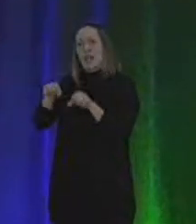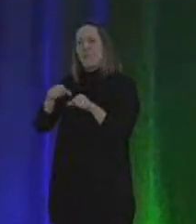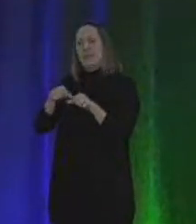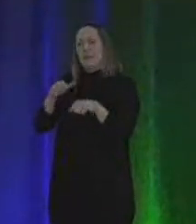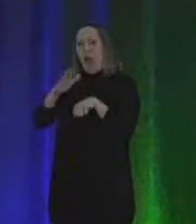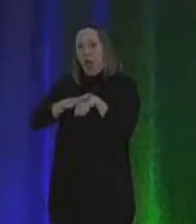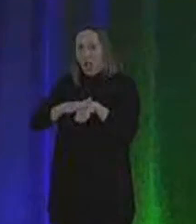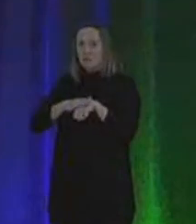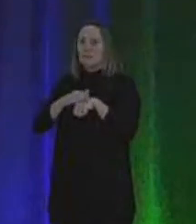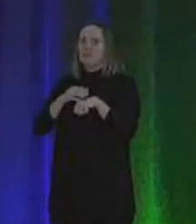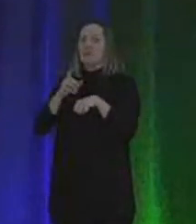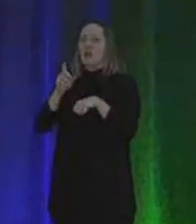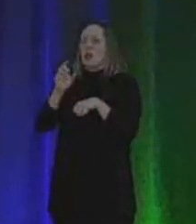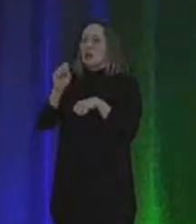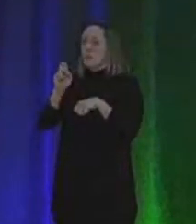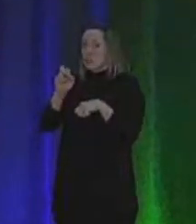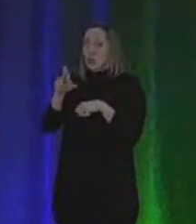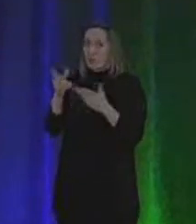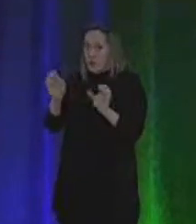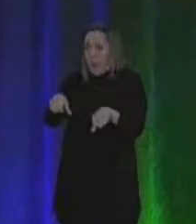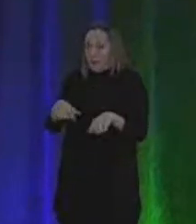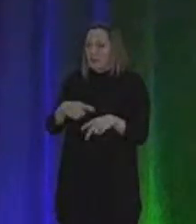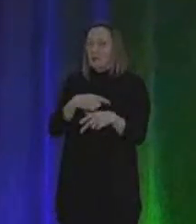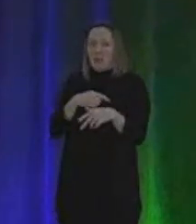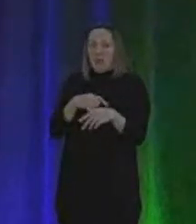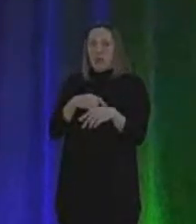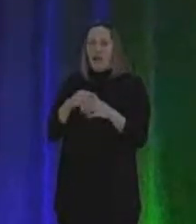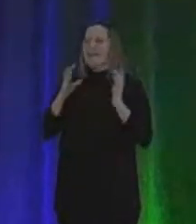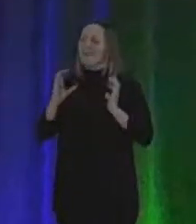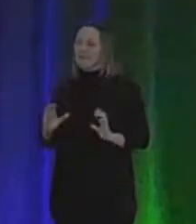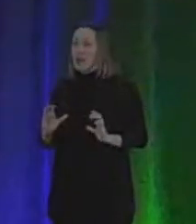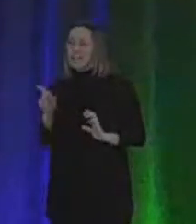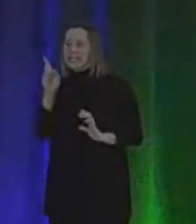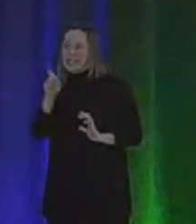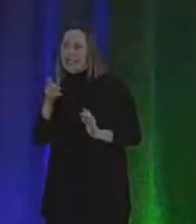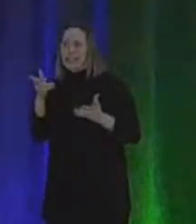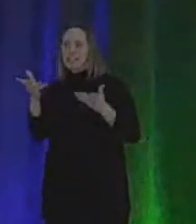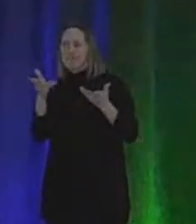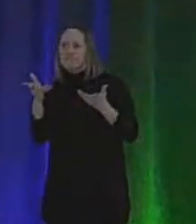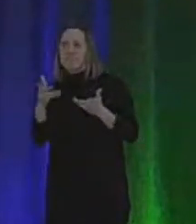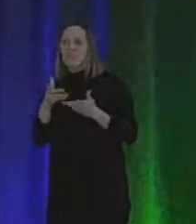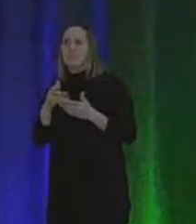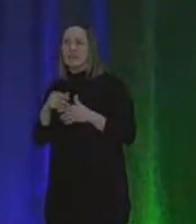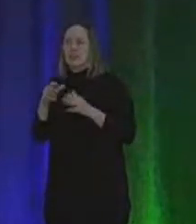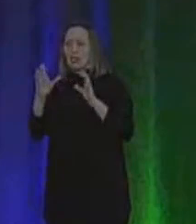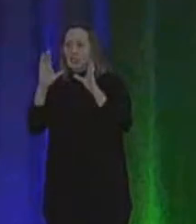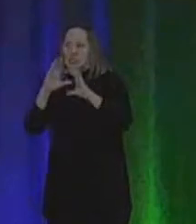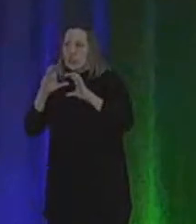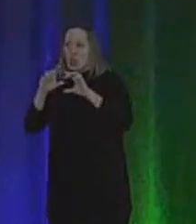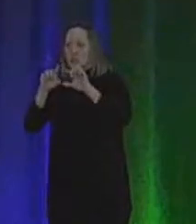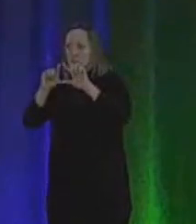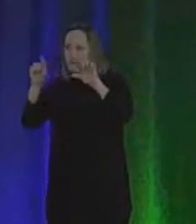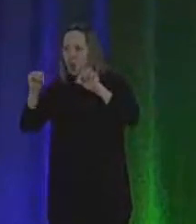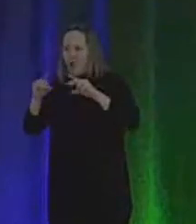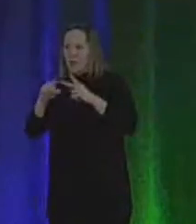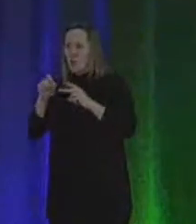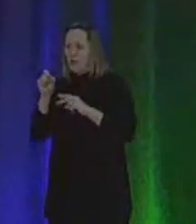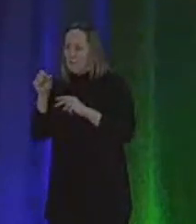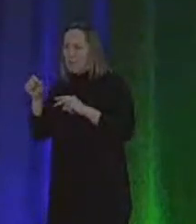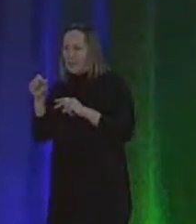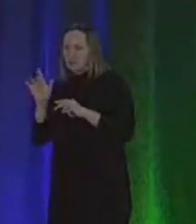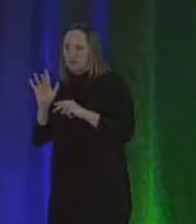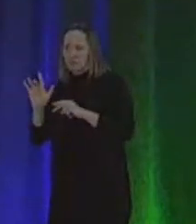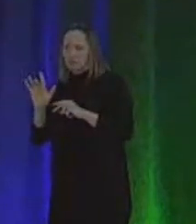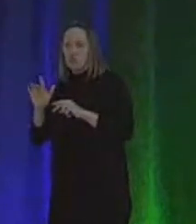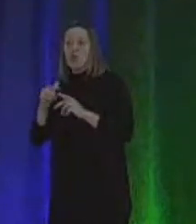the server. This can be rendered as server components. And the clients that do need interactivity, like the search bar or the button, we can render these